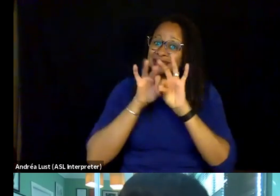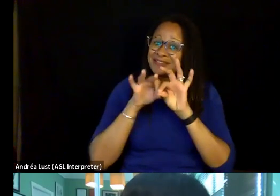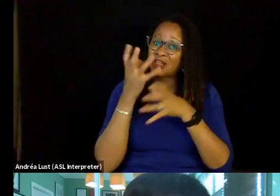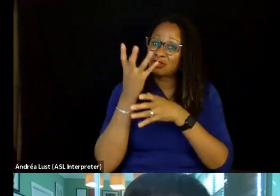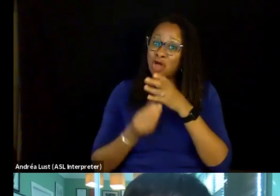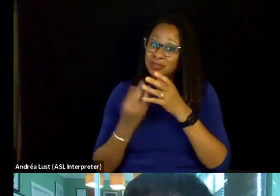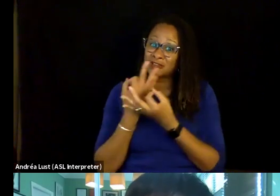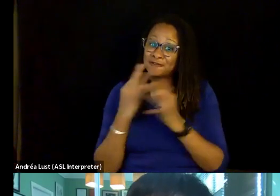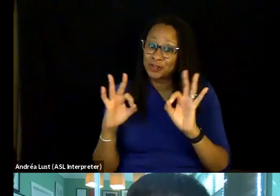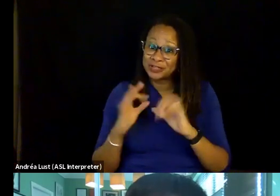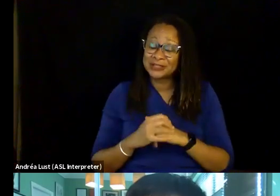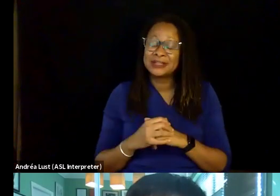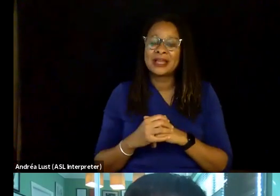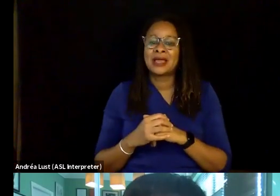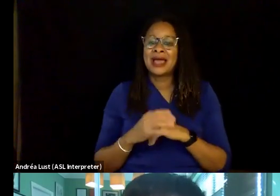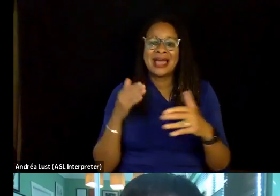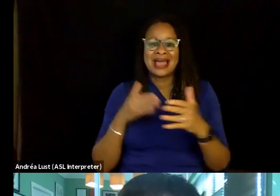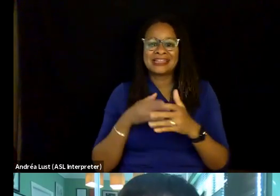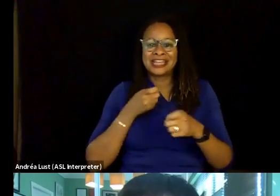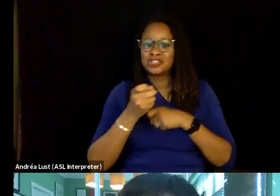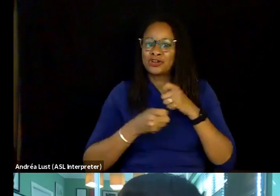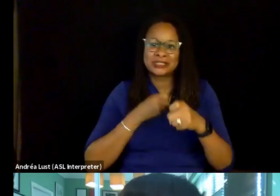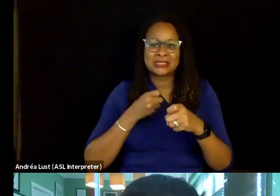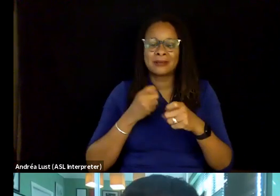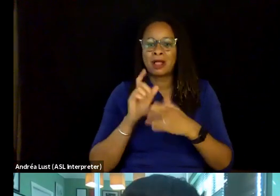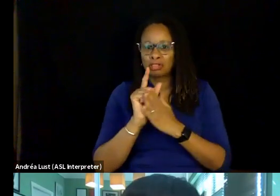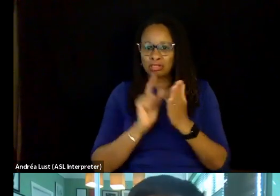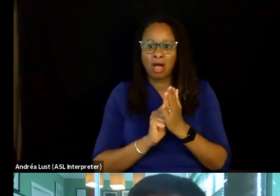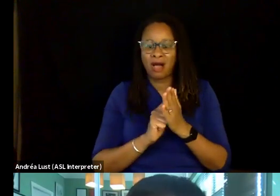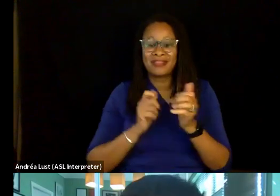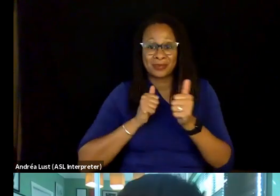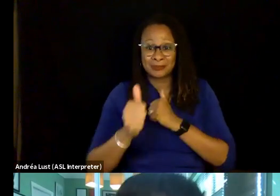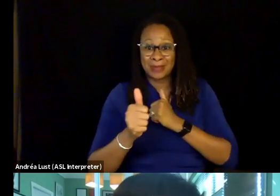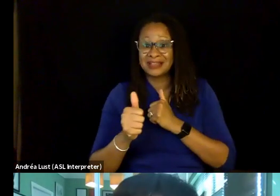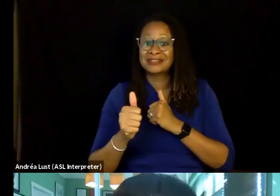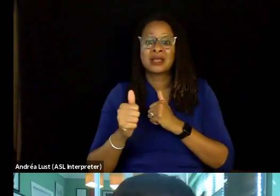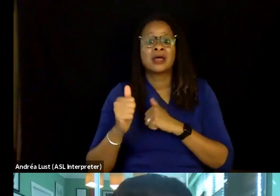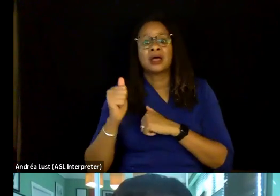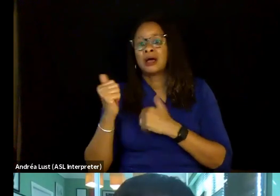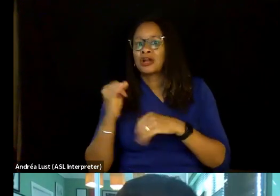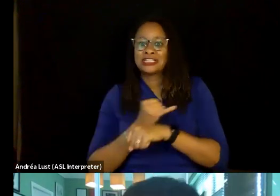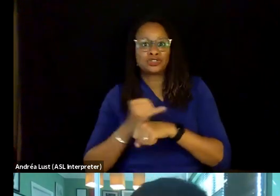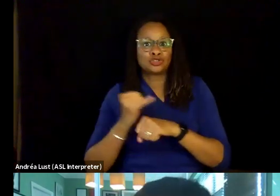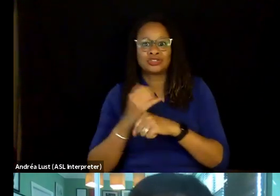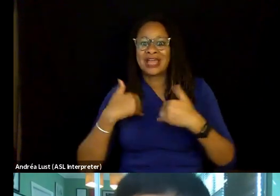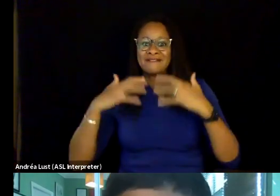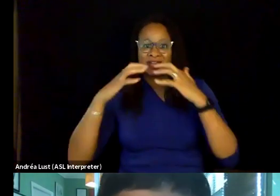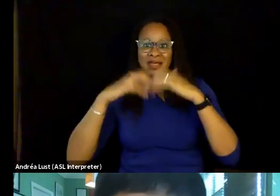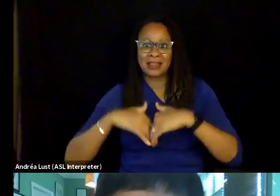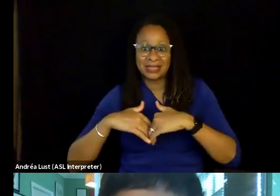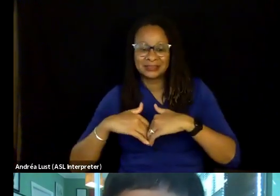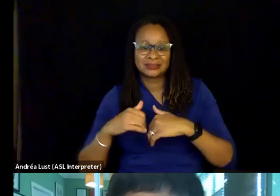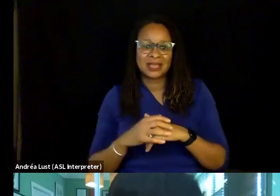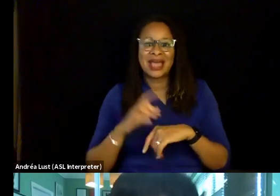There's an anti-terror law that was passed. Our institutions have collapsed. I mean, well, I can't say